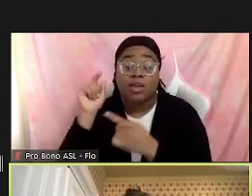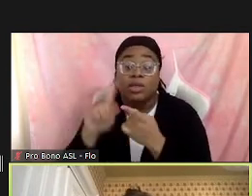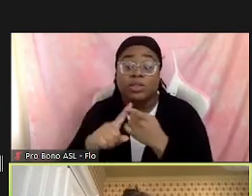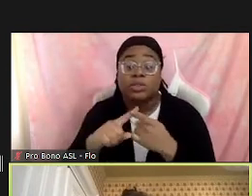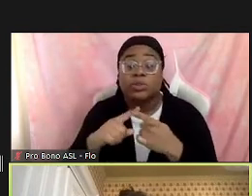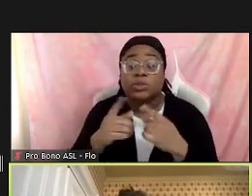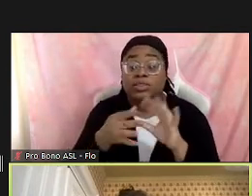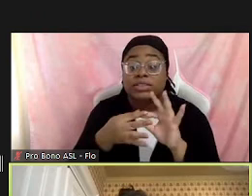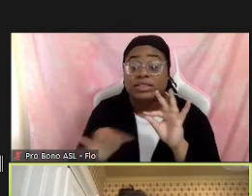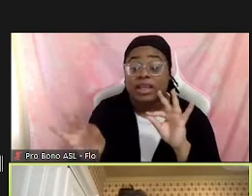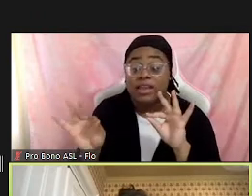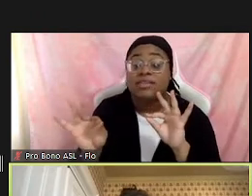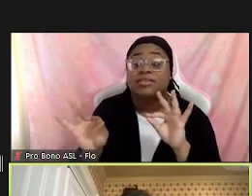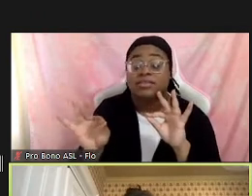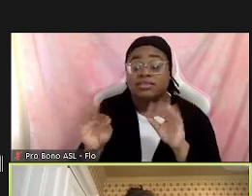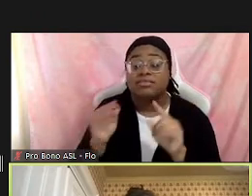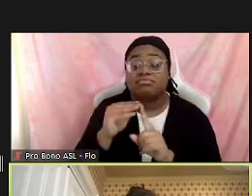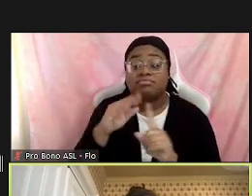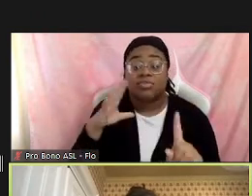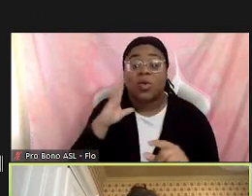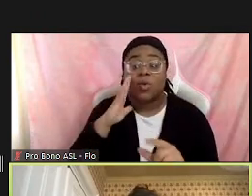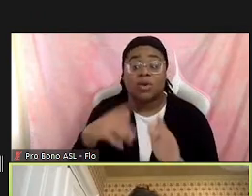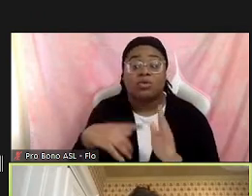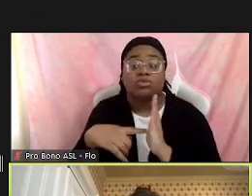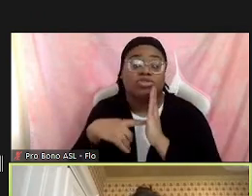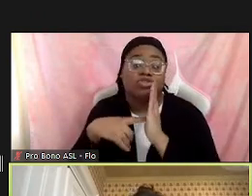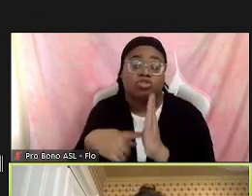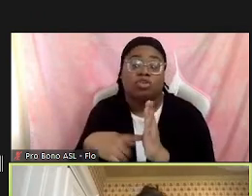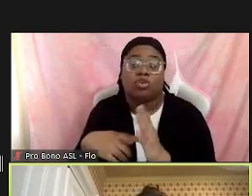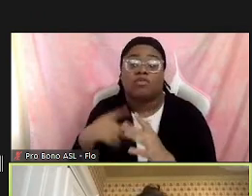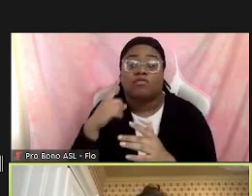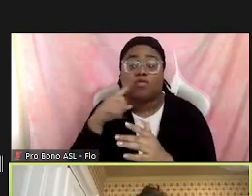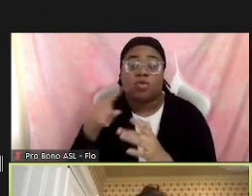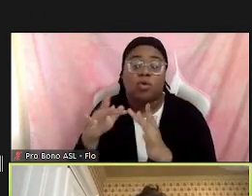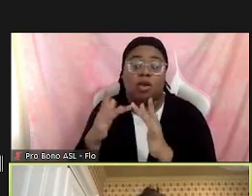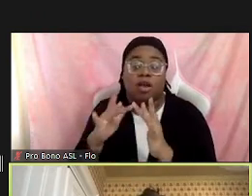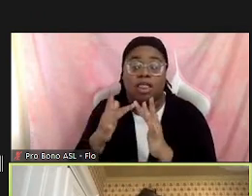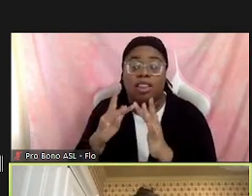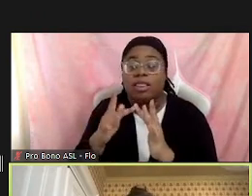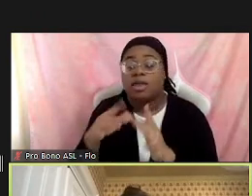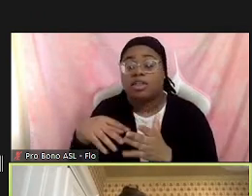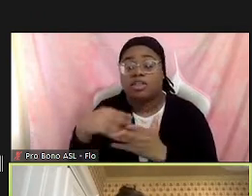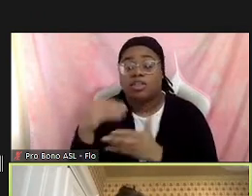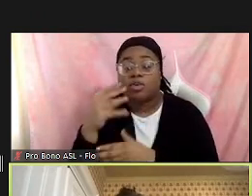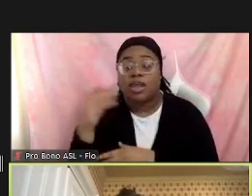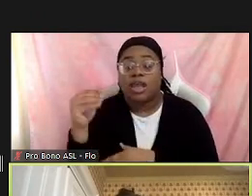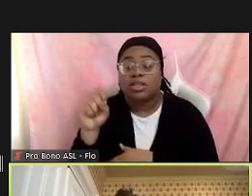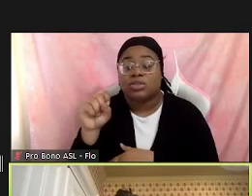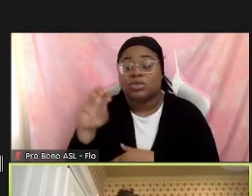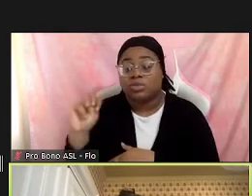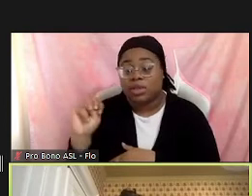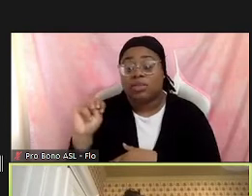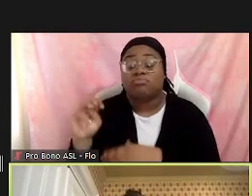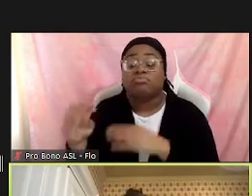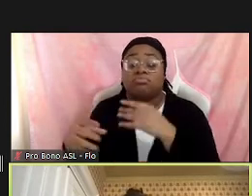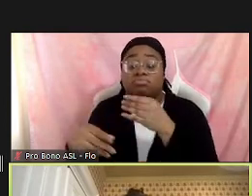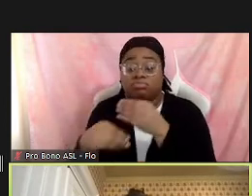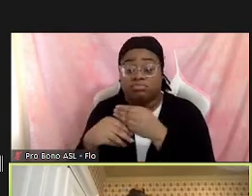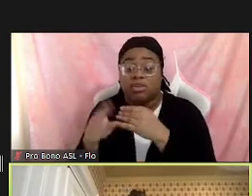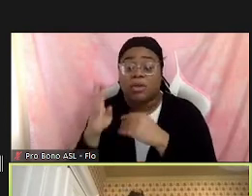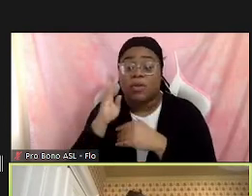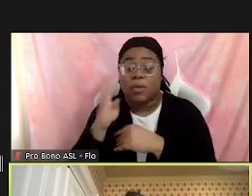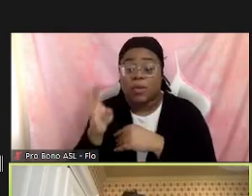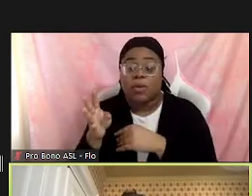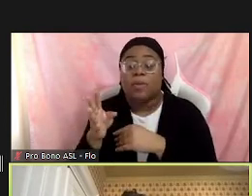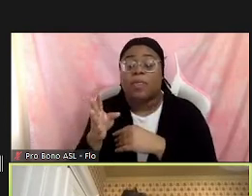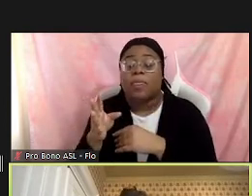can share on social media and for online learning modules. In addition, we're creating and co-developing